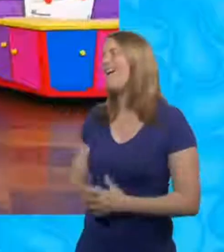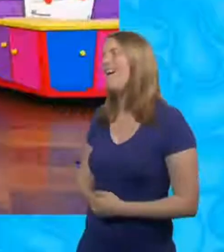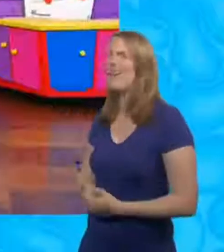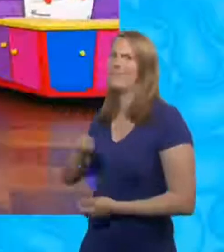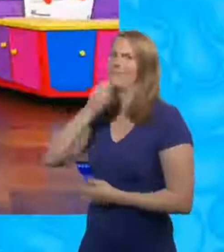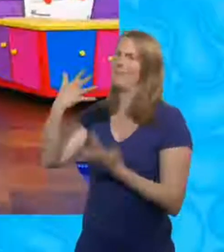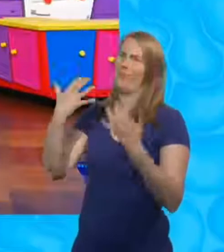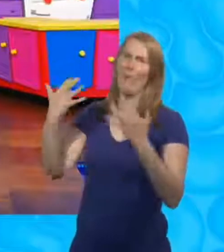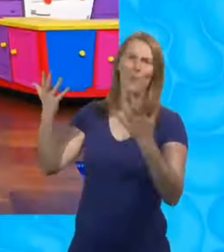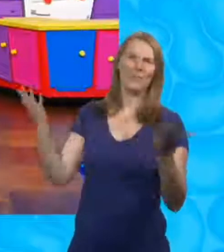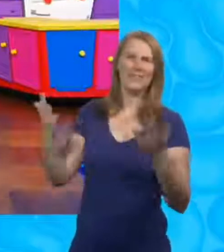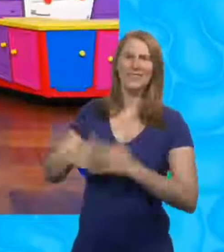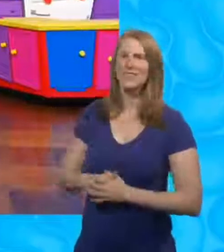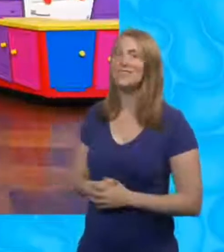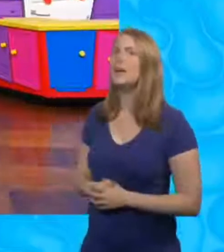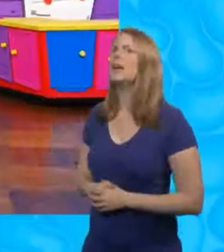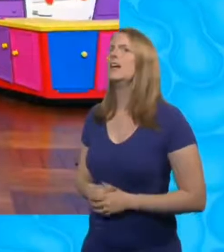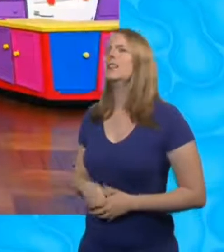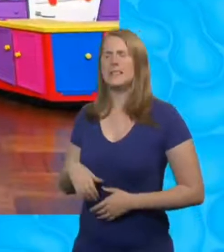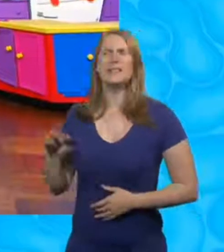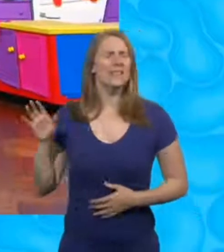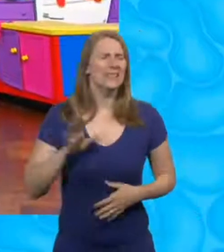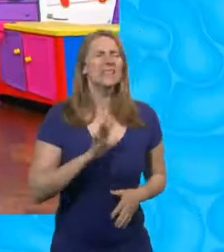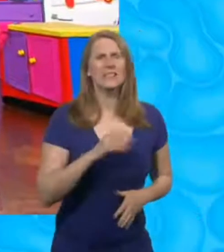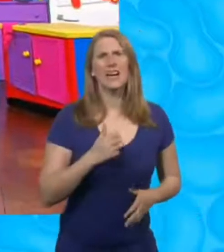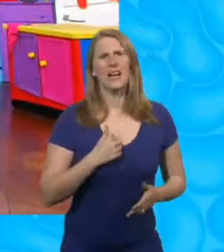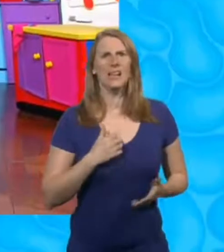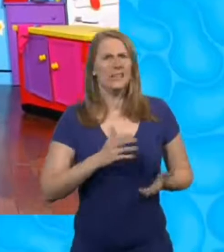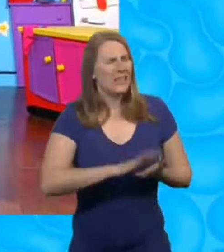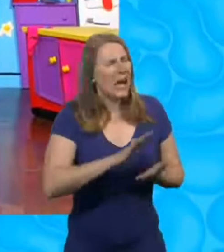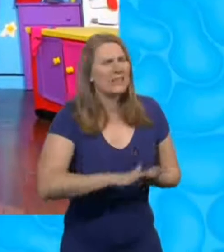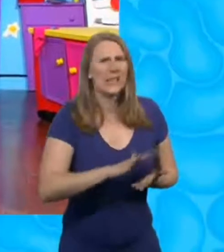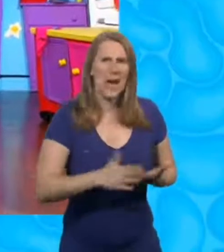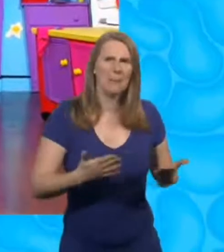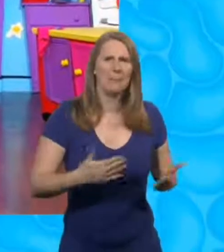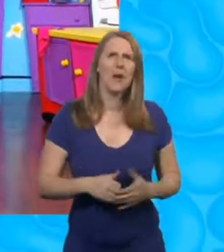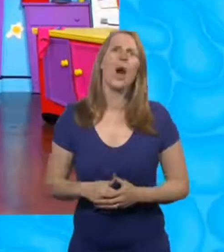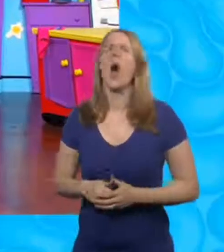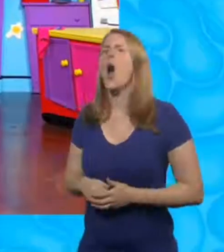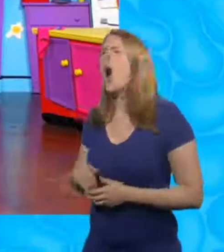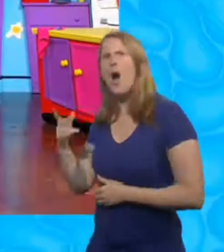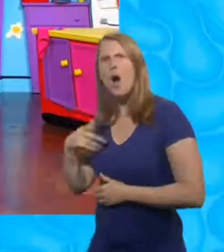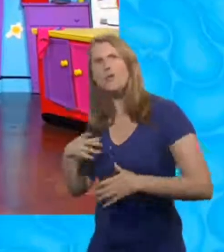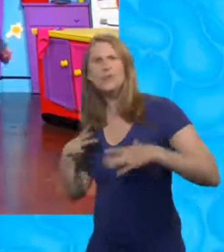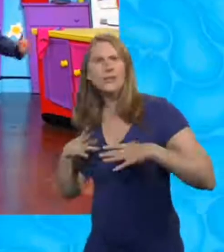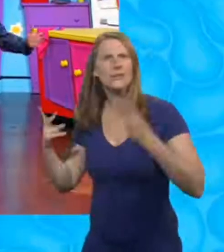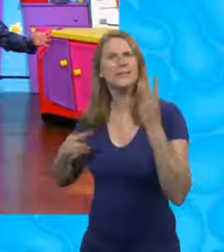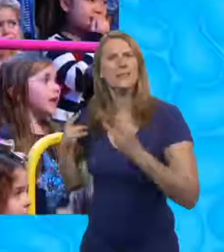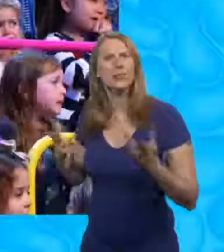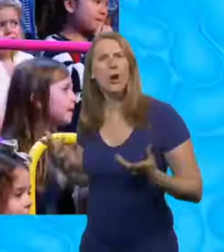What an audience, eh, Robert? Oh yes, sir. But I'm going to be tidying all day at this rate. Come on, we're ready to sing a song,